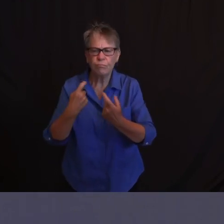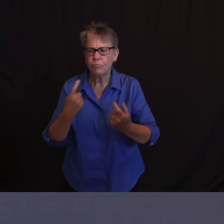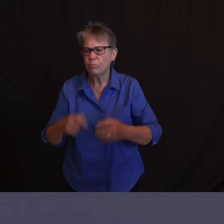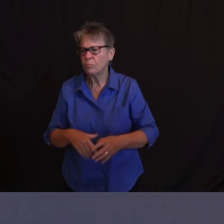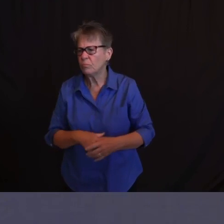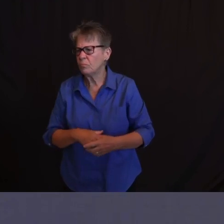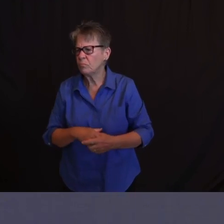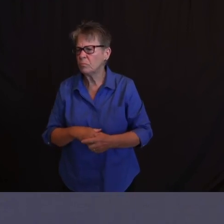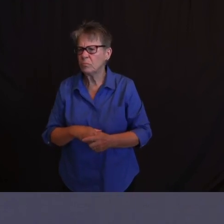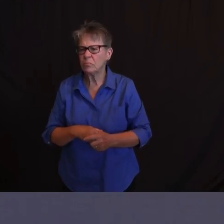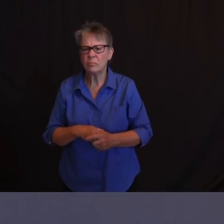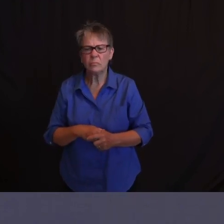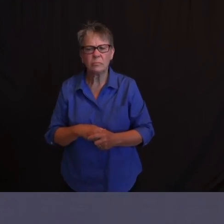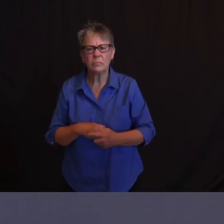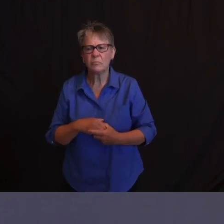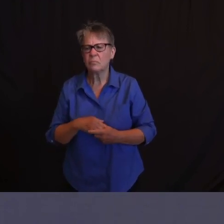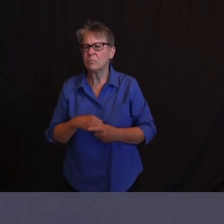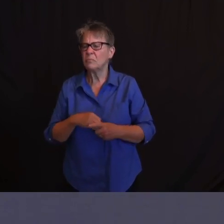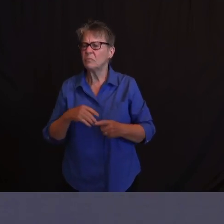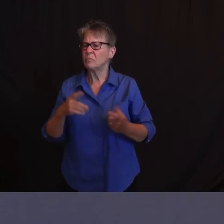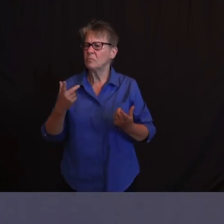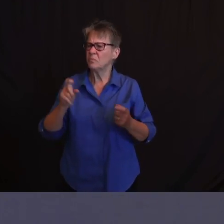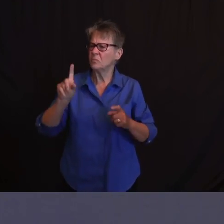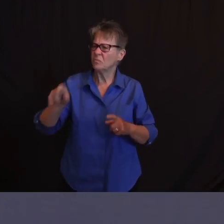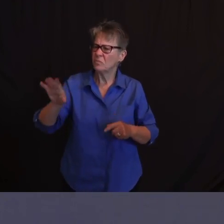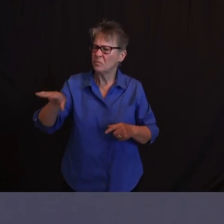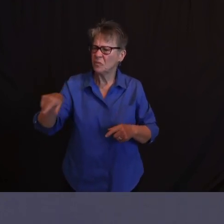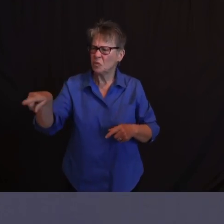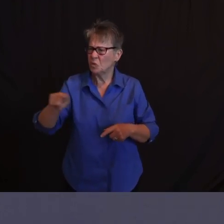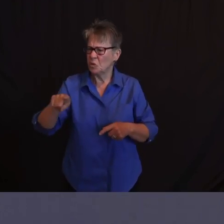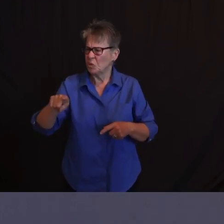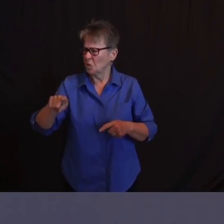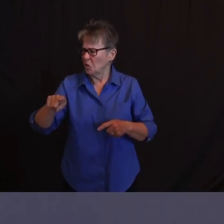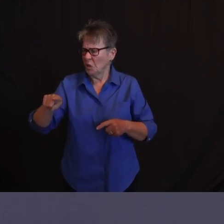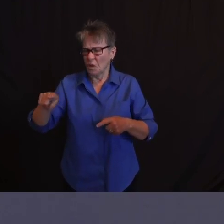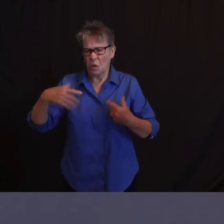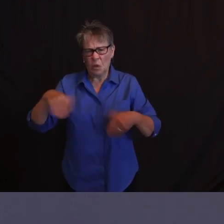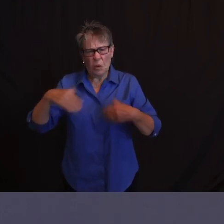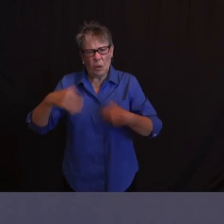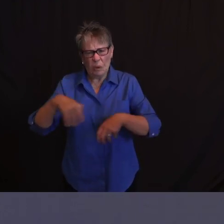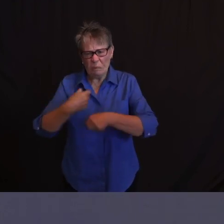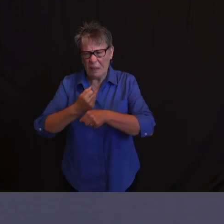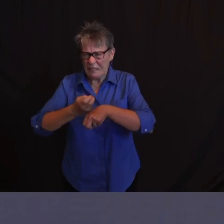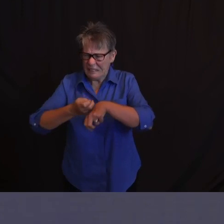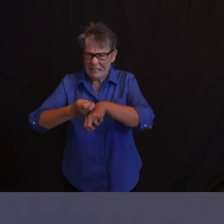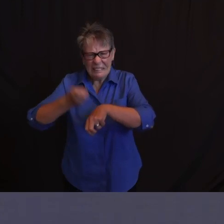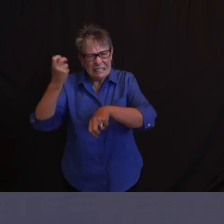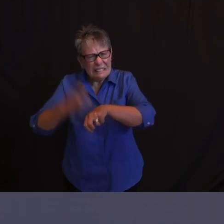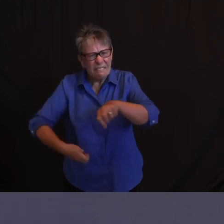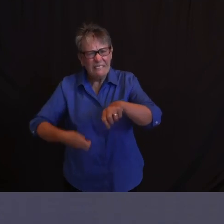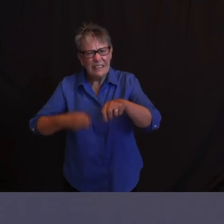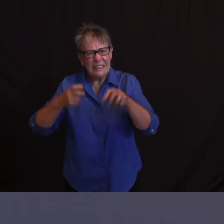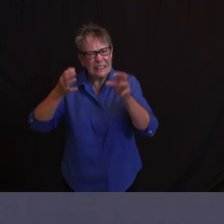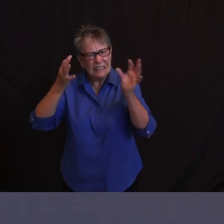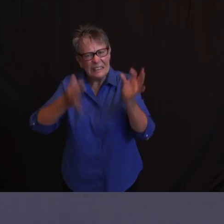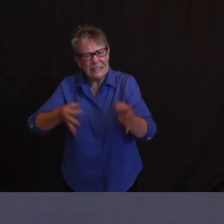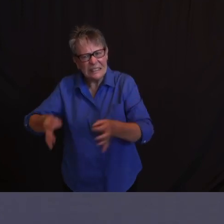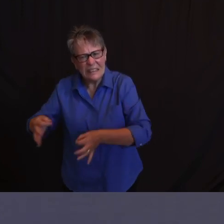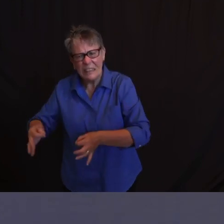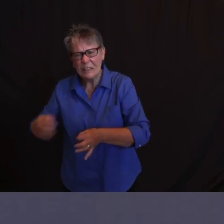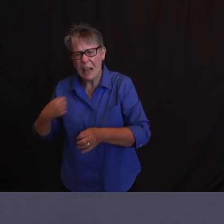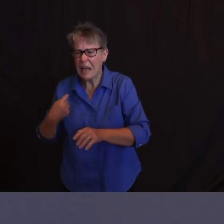there's times you've even questioned some of those decisions. But as you watch what's happening across the country at some of these states that decided to open up